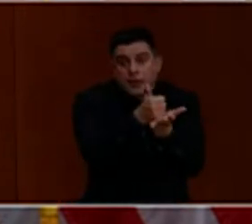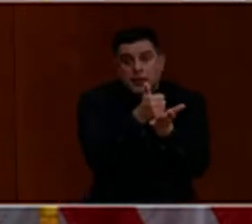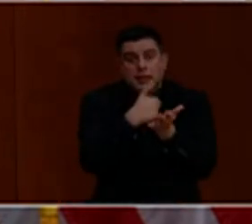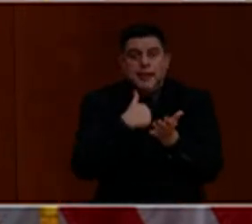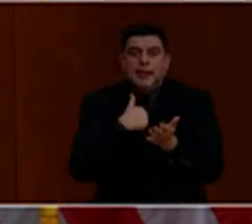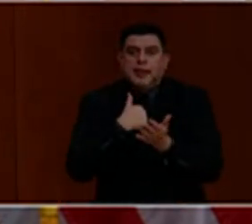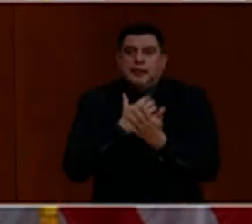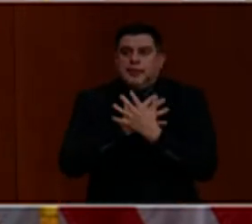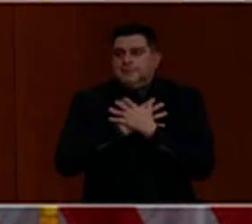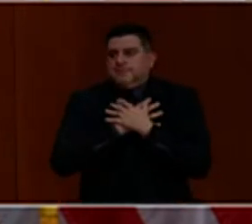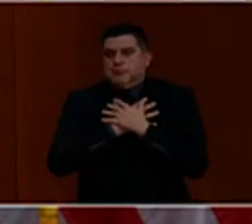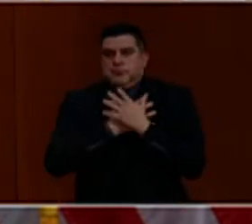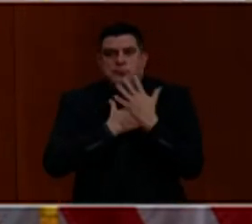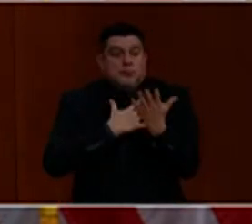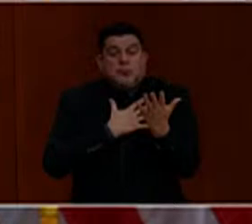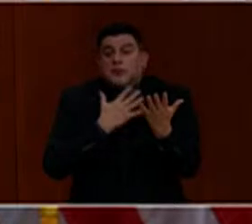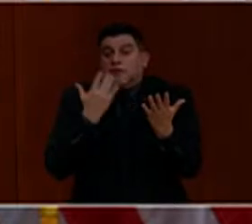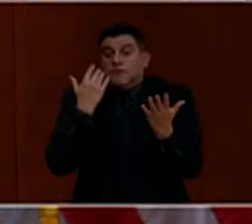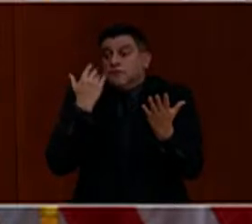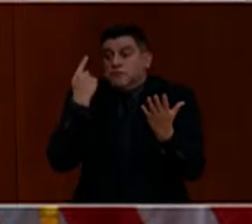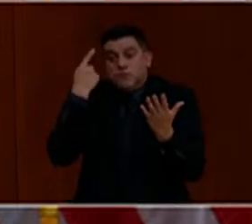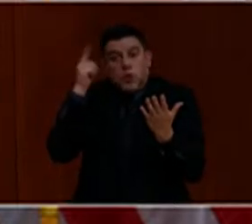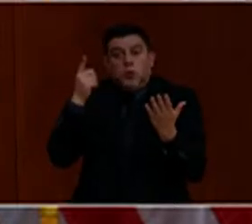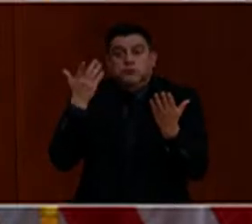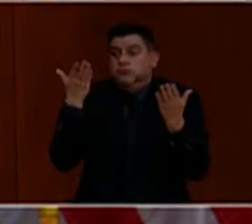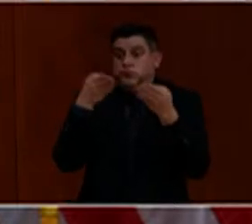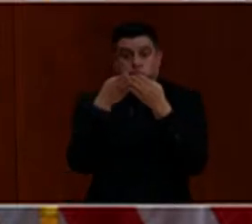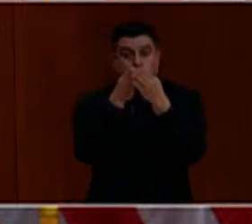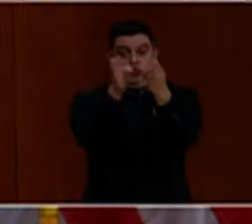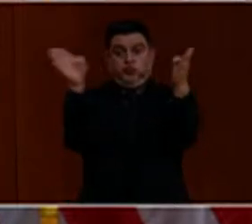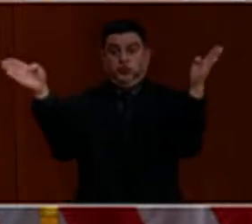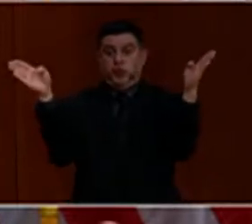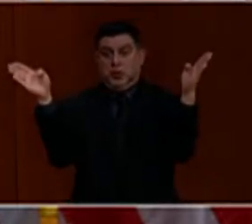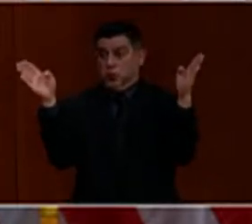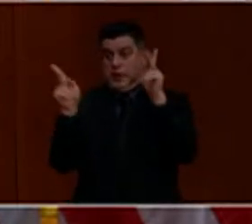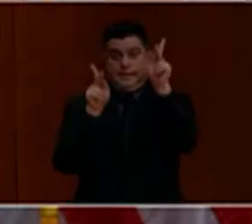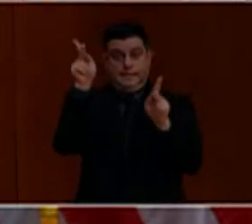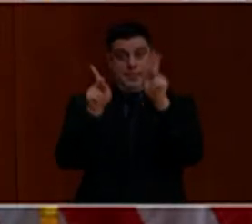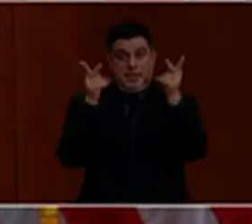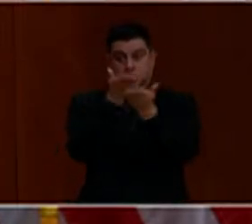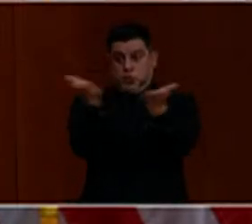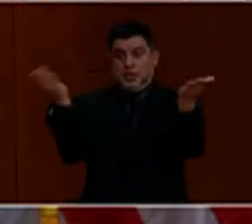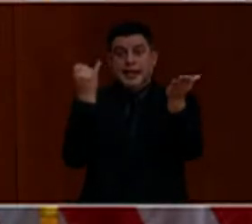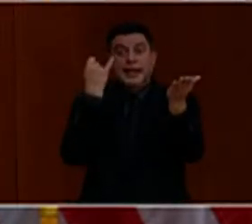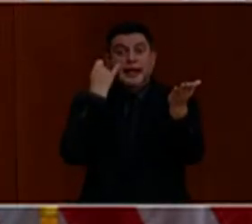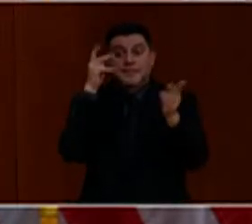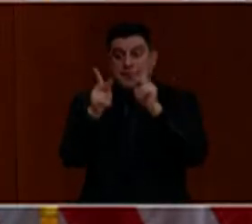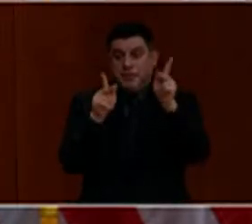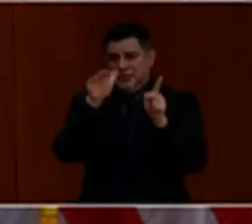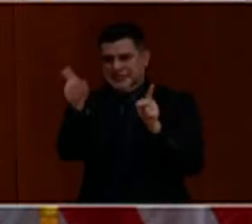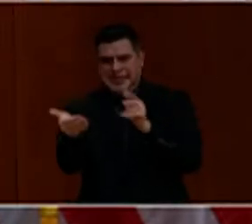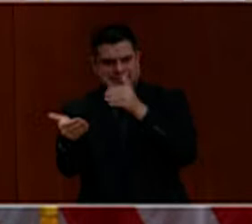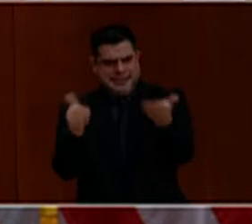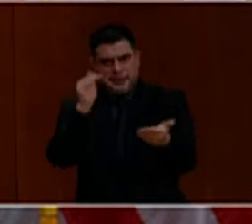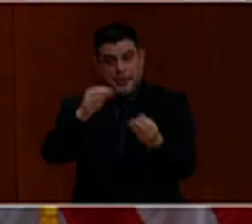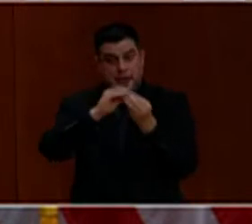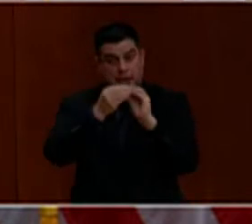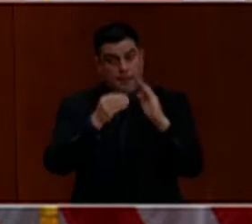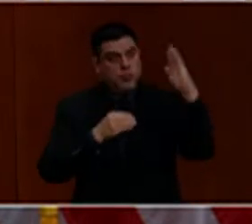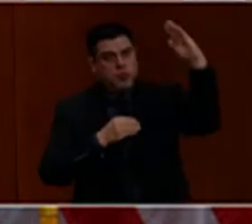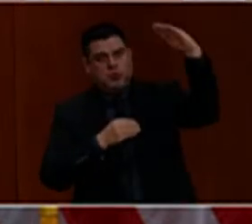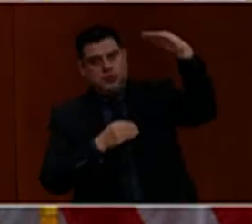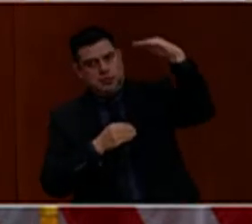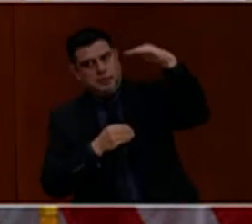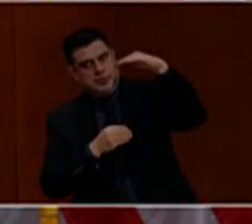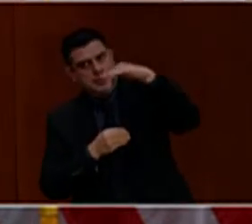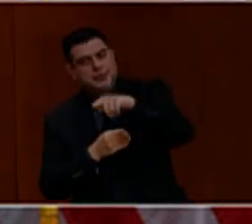fatalities in the general public get on a downward trend, that you could see a tail kind of at the long-term care, because it may take a little longer